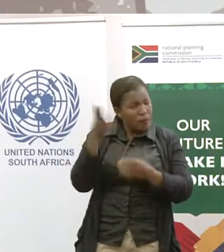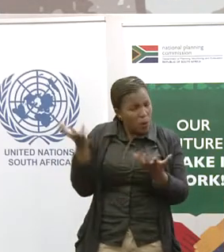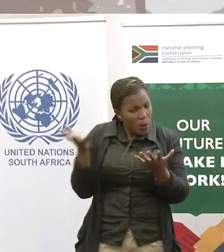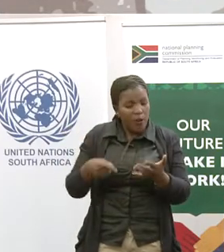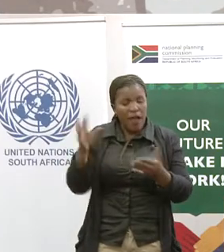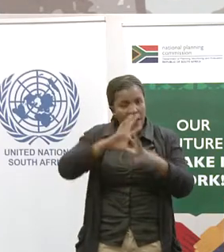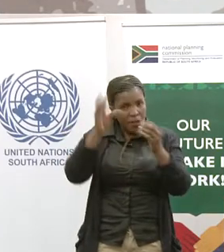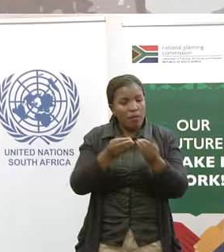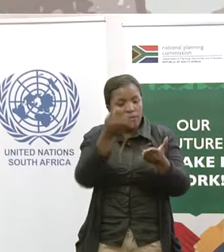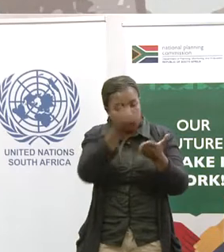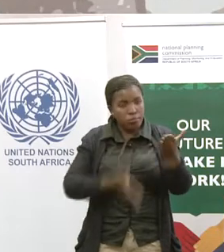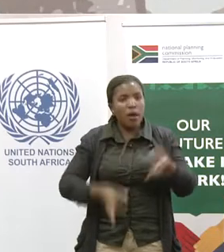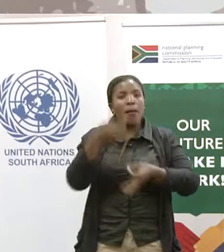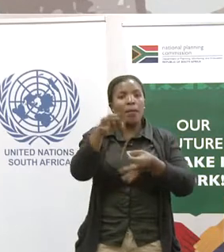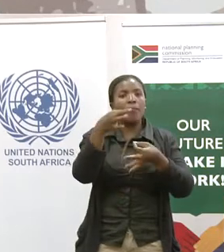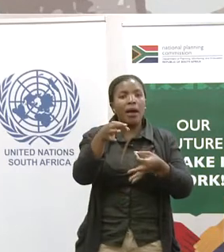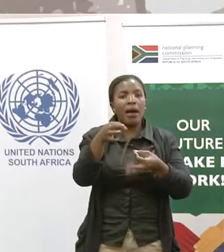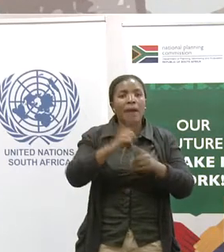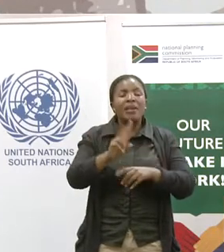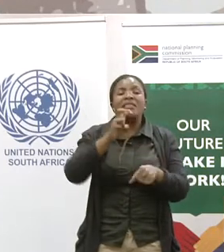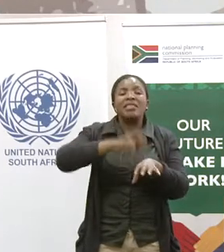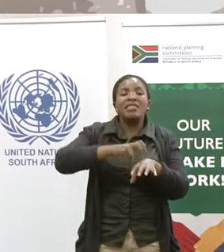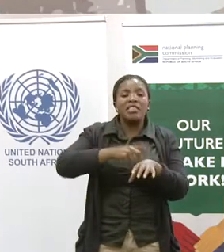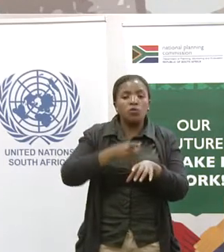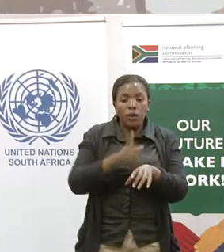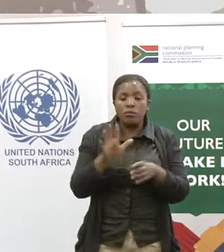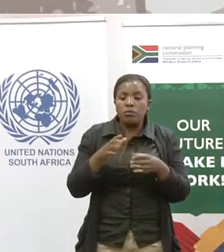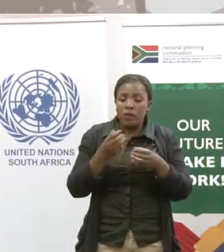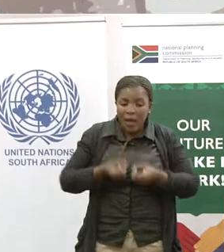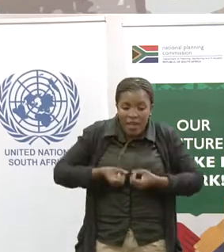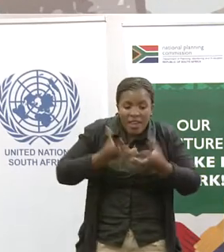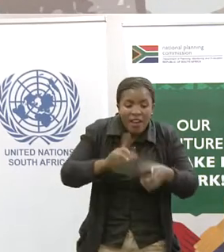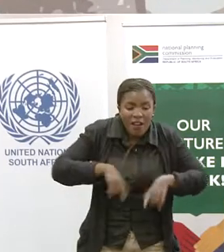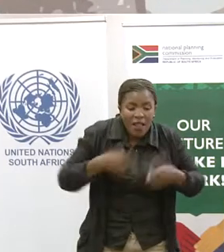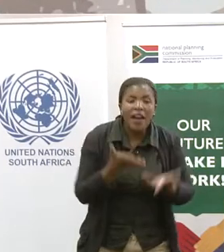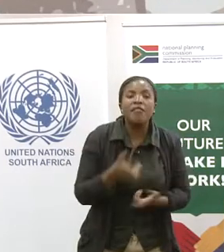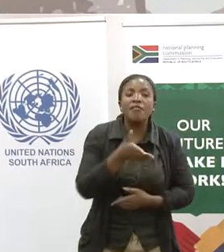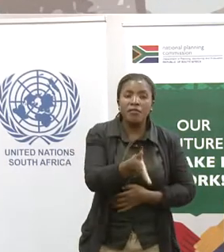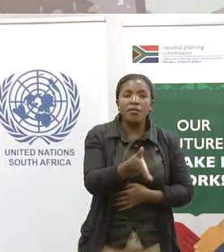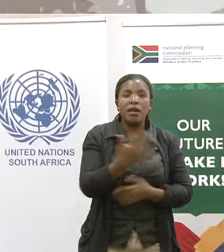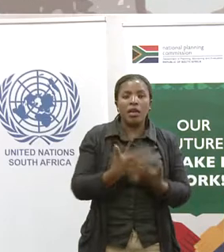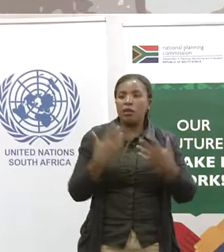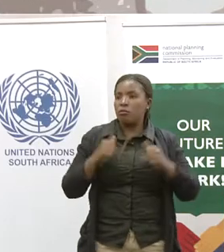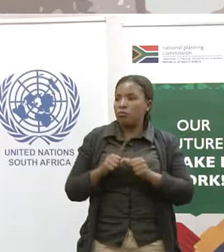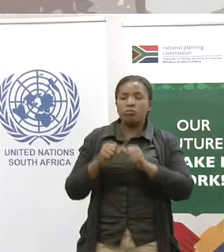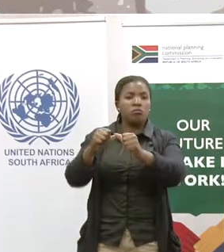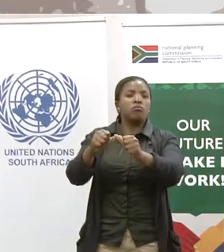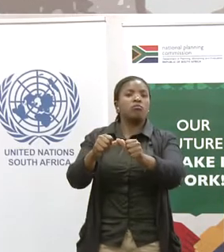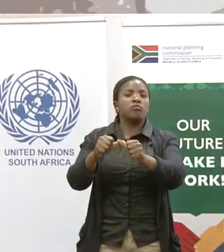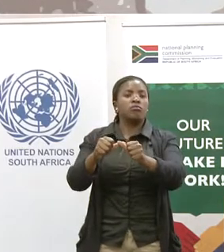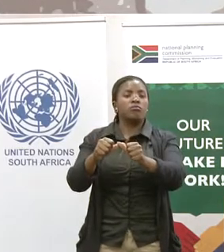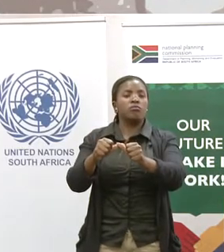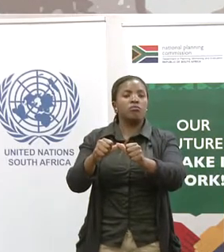they will never live. But we, as government, will be very happy to stand on platforms like these and quote